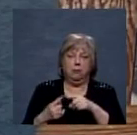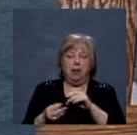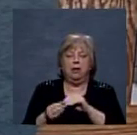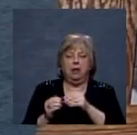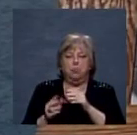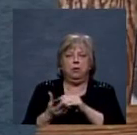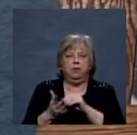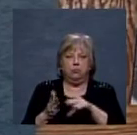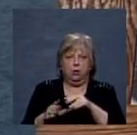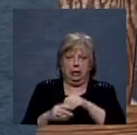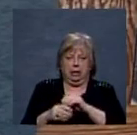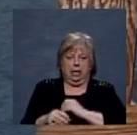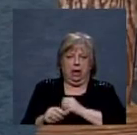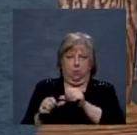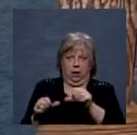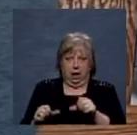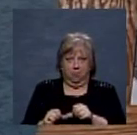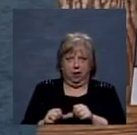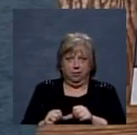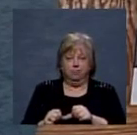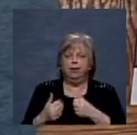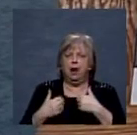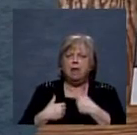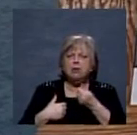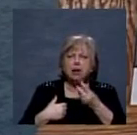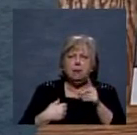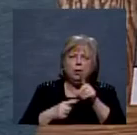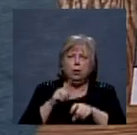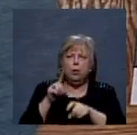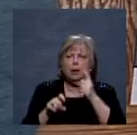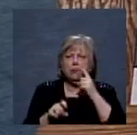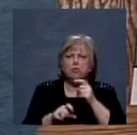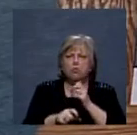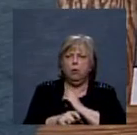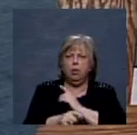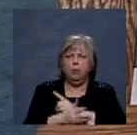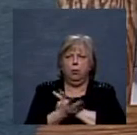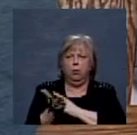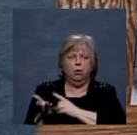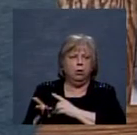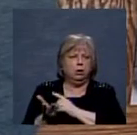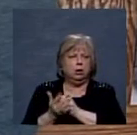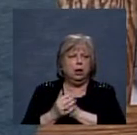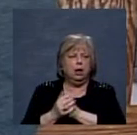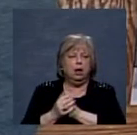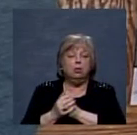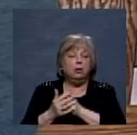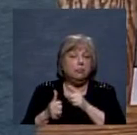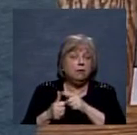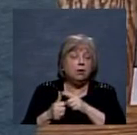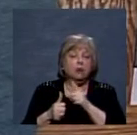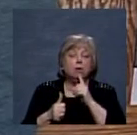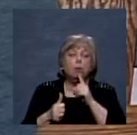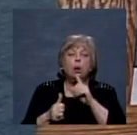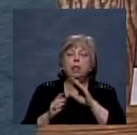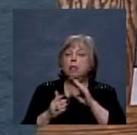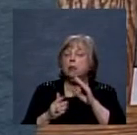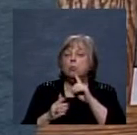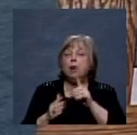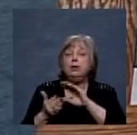well. And I have a couple of questions for the board, and those are, was the community